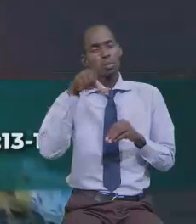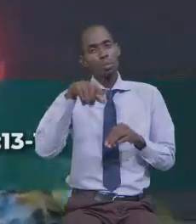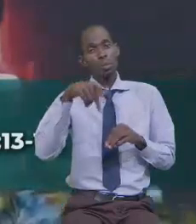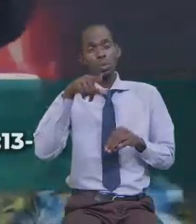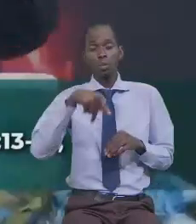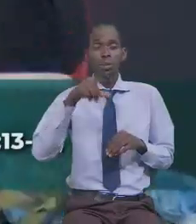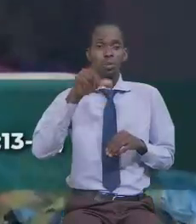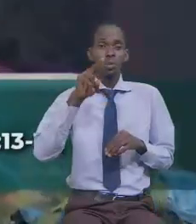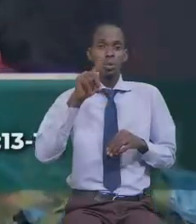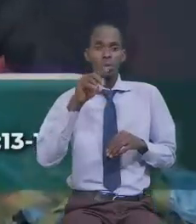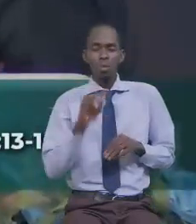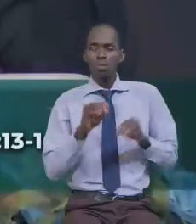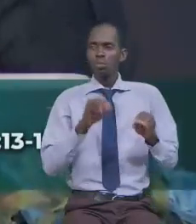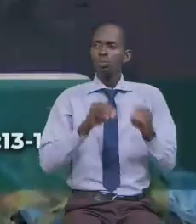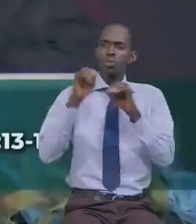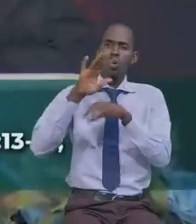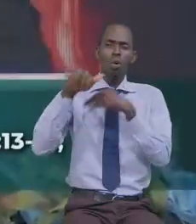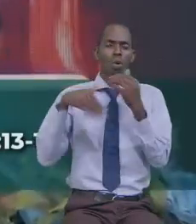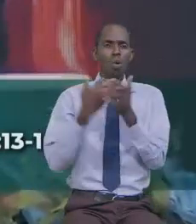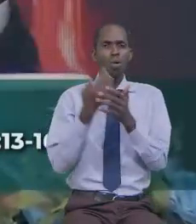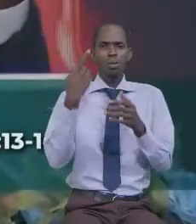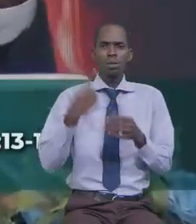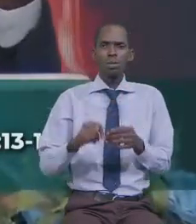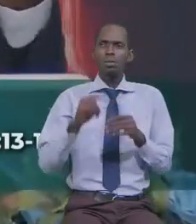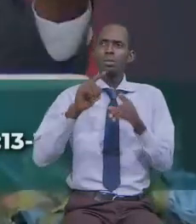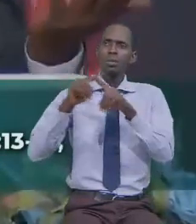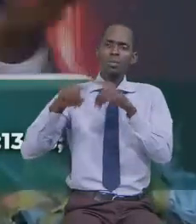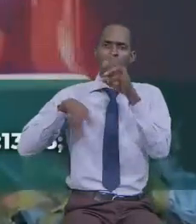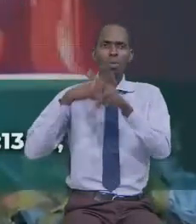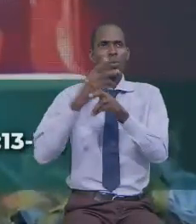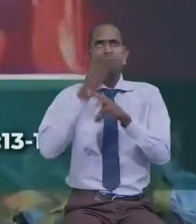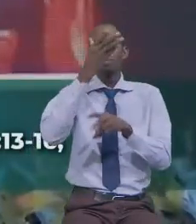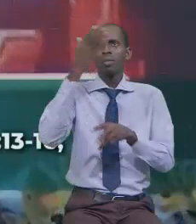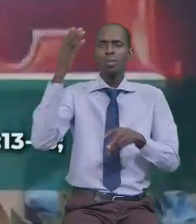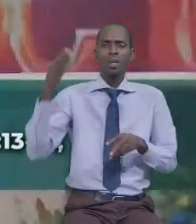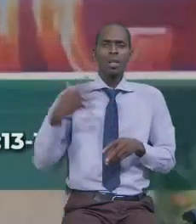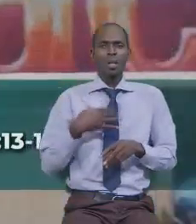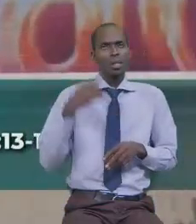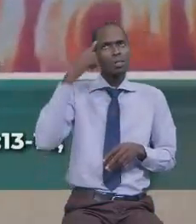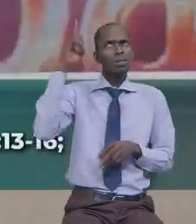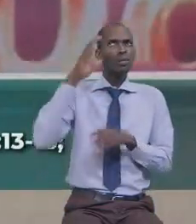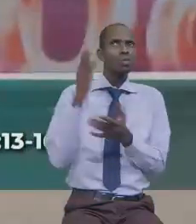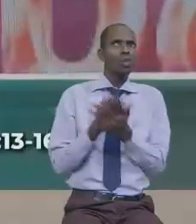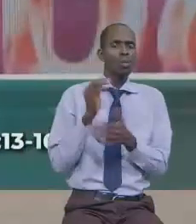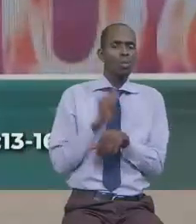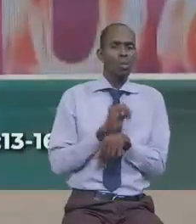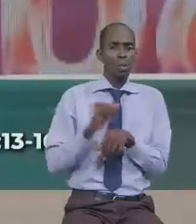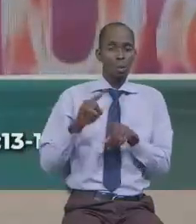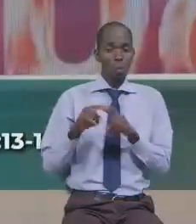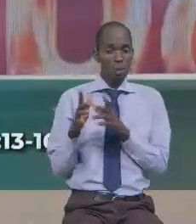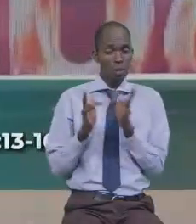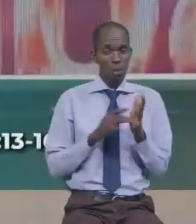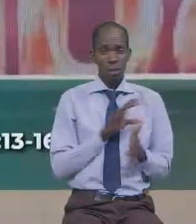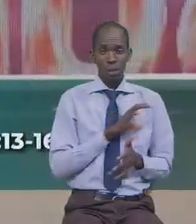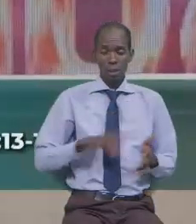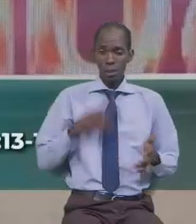all those planets there. And I thought, it doesn't work anymore. Jesus said, every